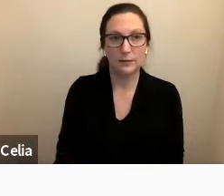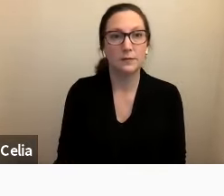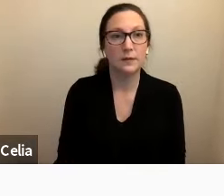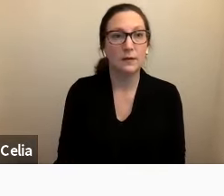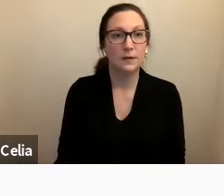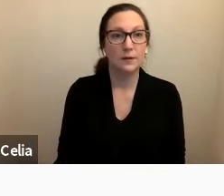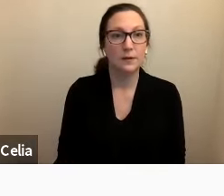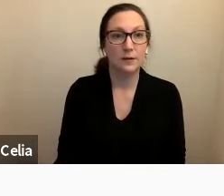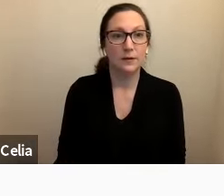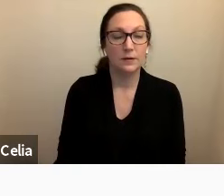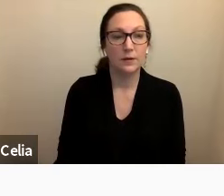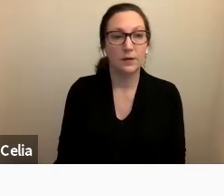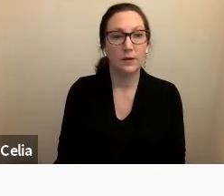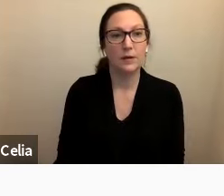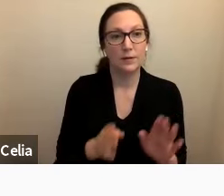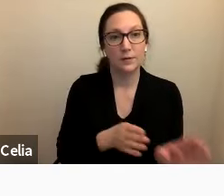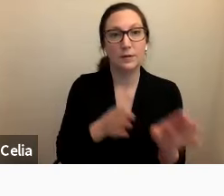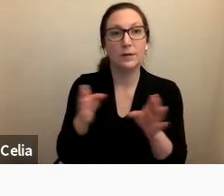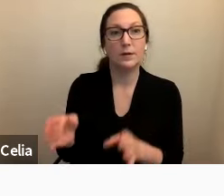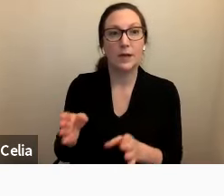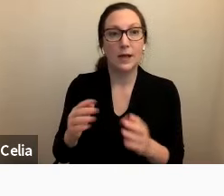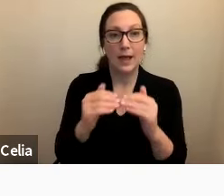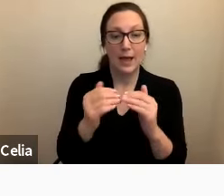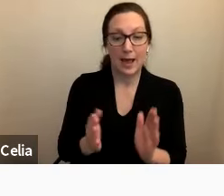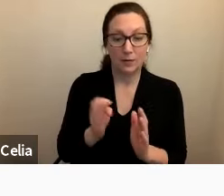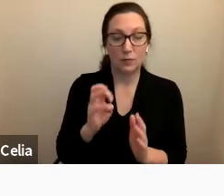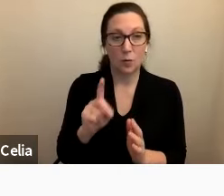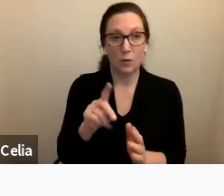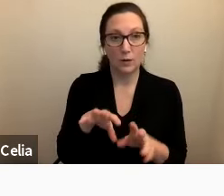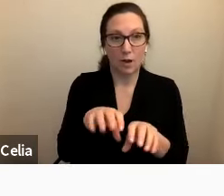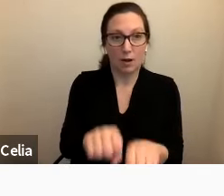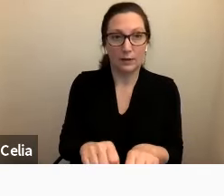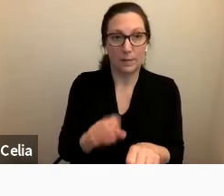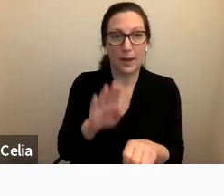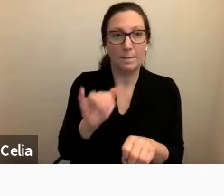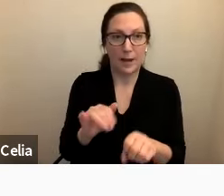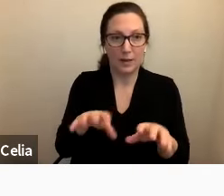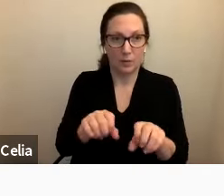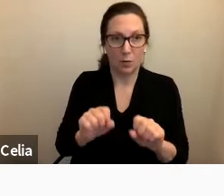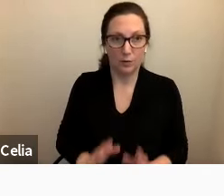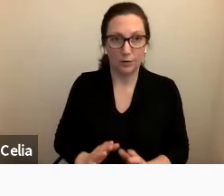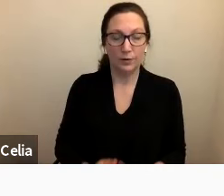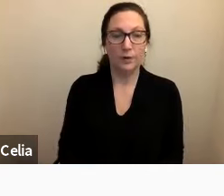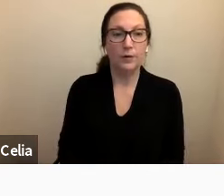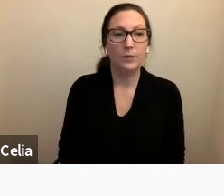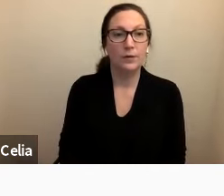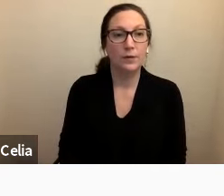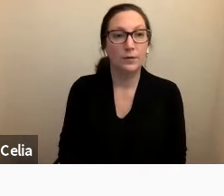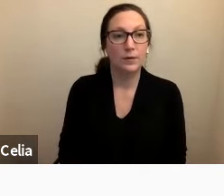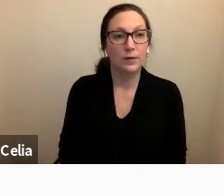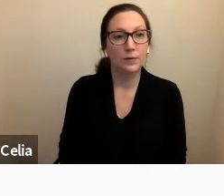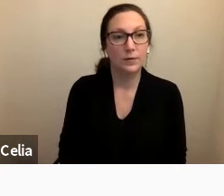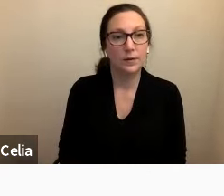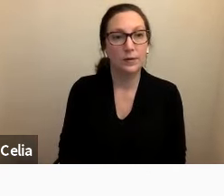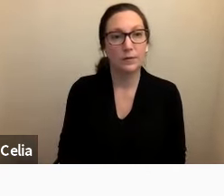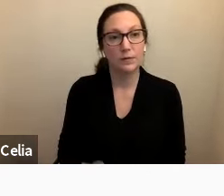Very similarly, households occupied by the owner. as you